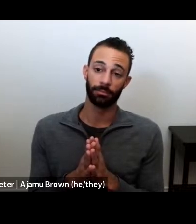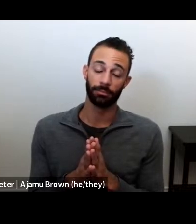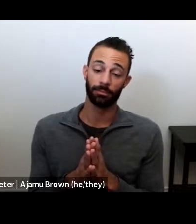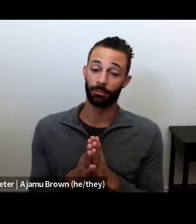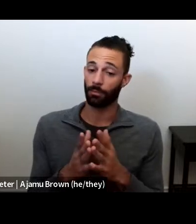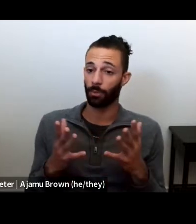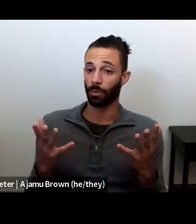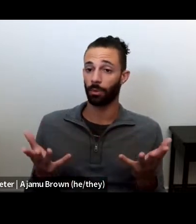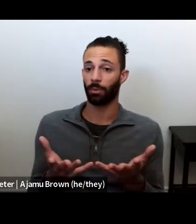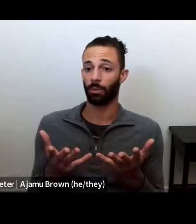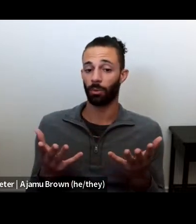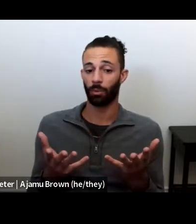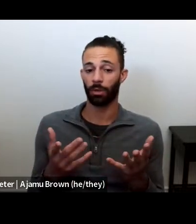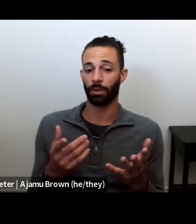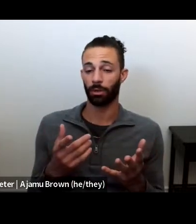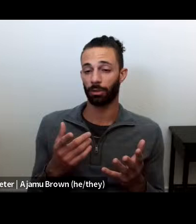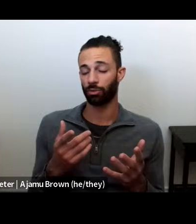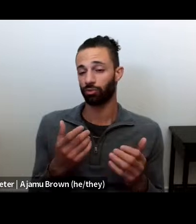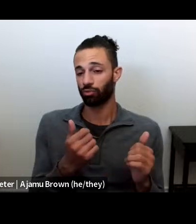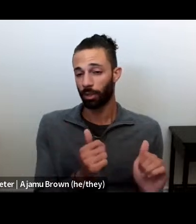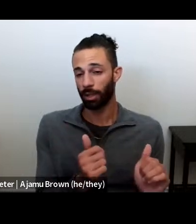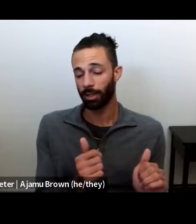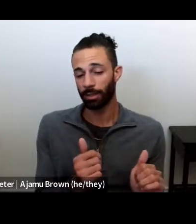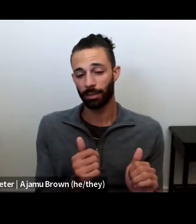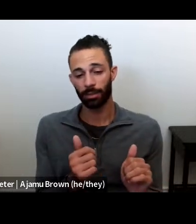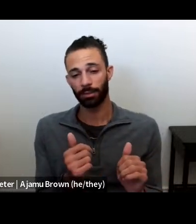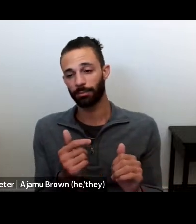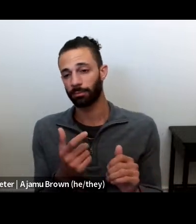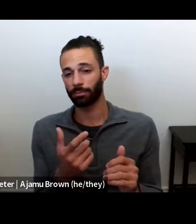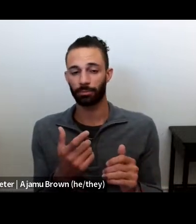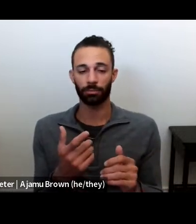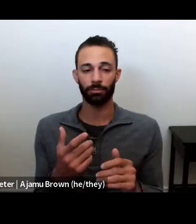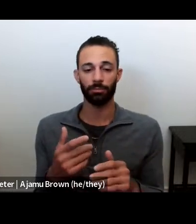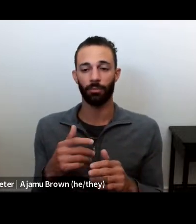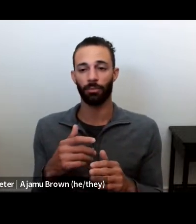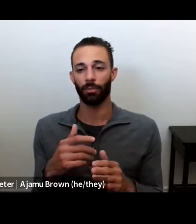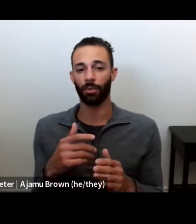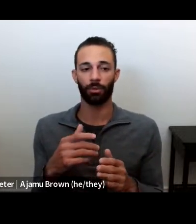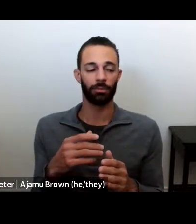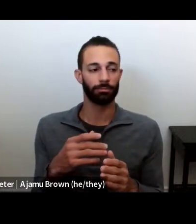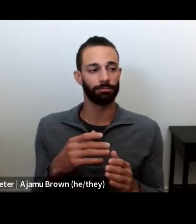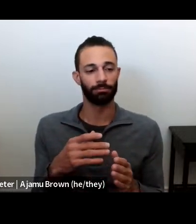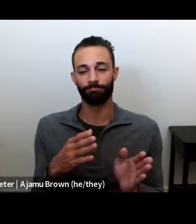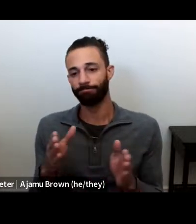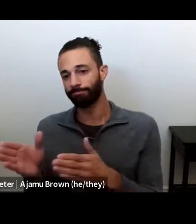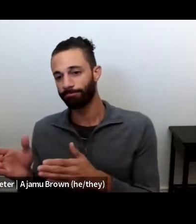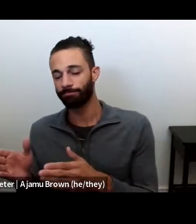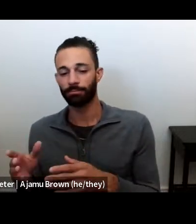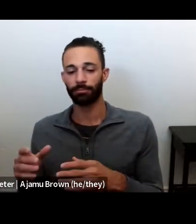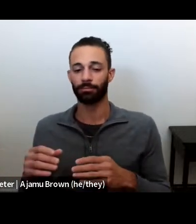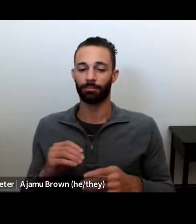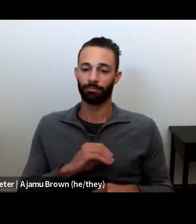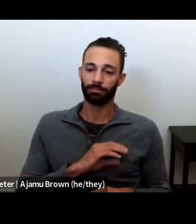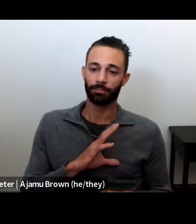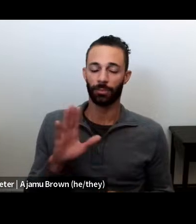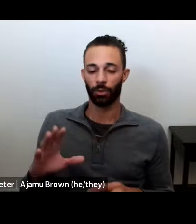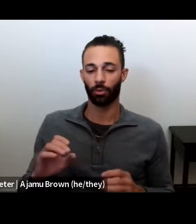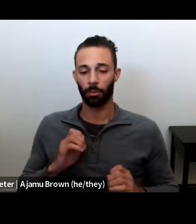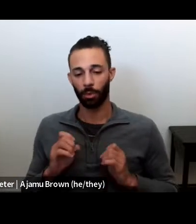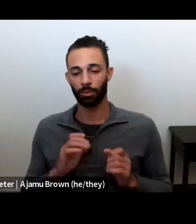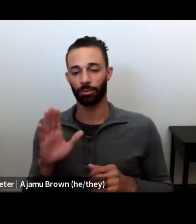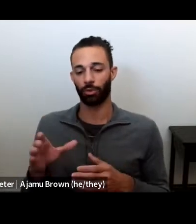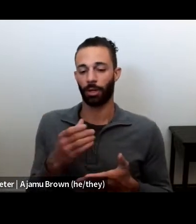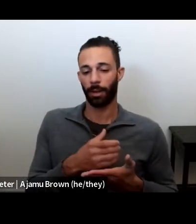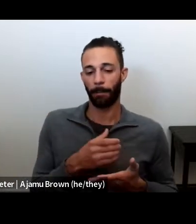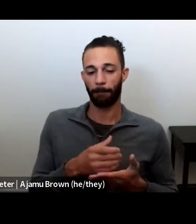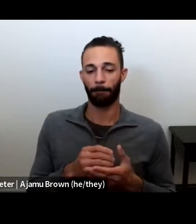attempting, leaning towards filling your cup with, your emotions with, you know?